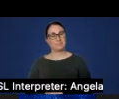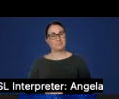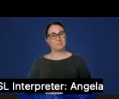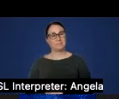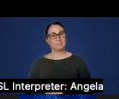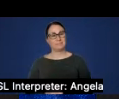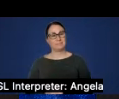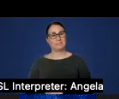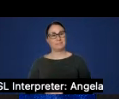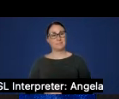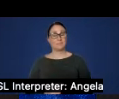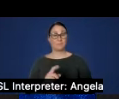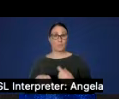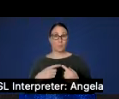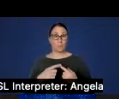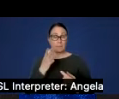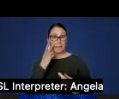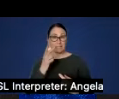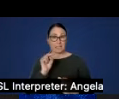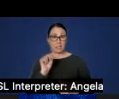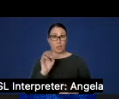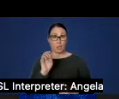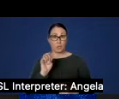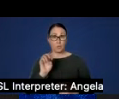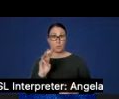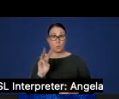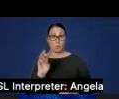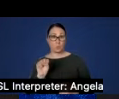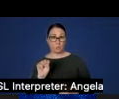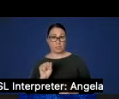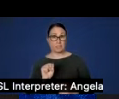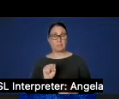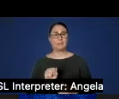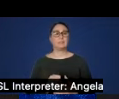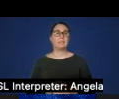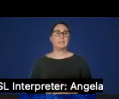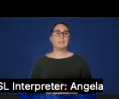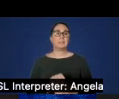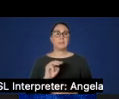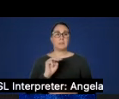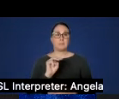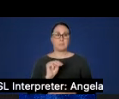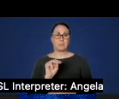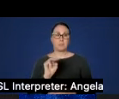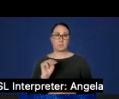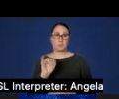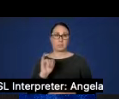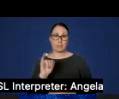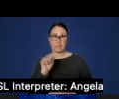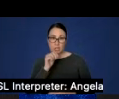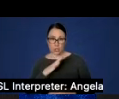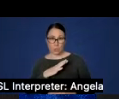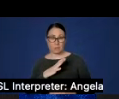They see the news that you read with, you know, missing and murdered. And I talk about self-defense and not being afraid to speak up